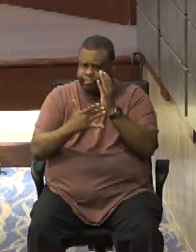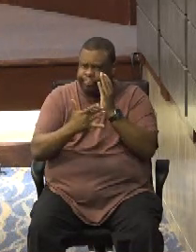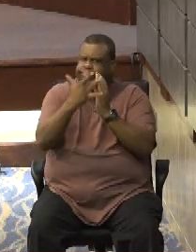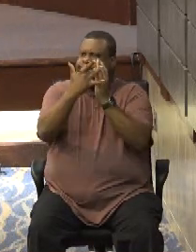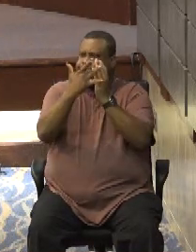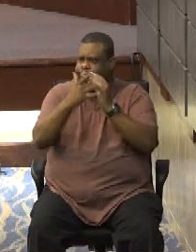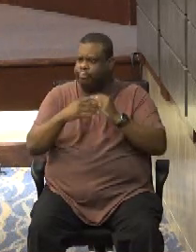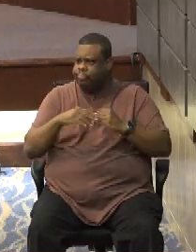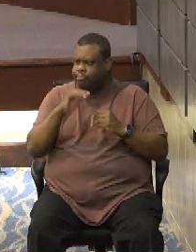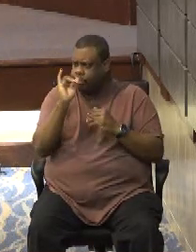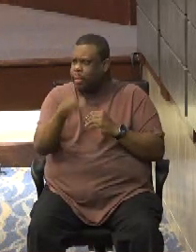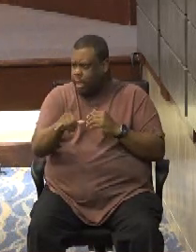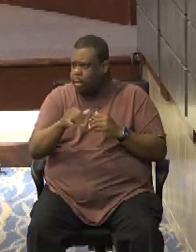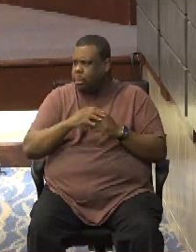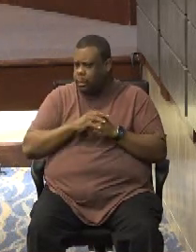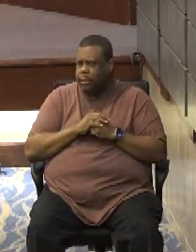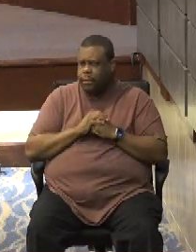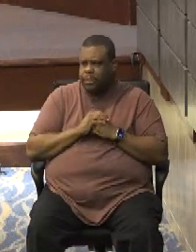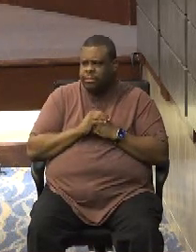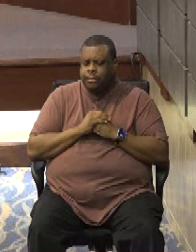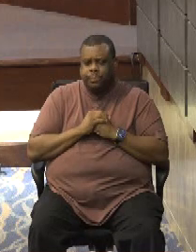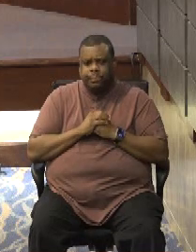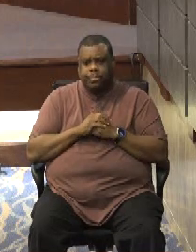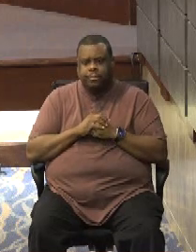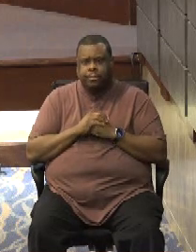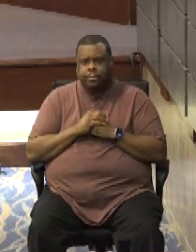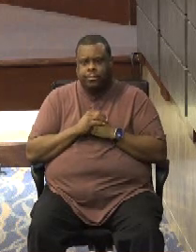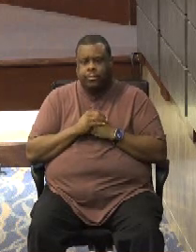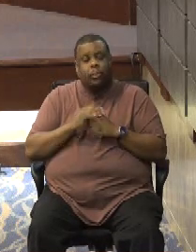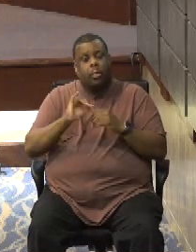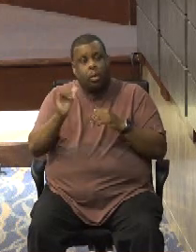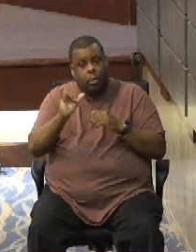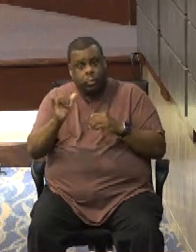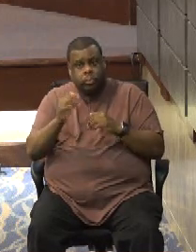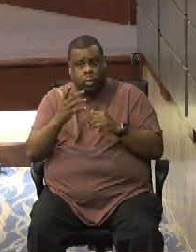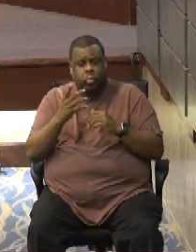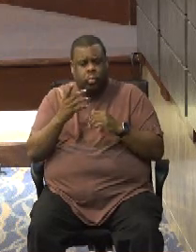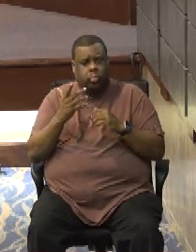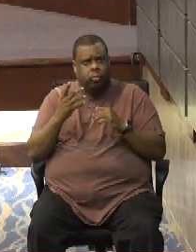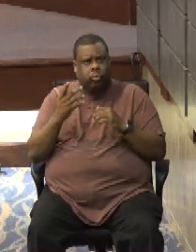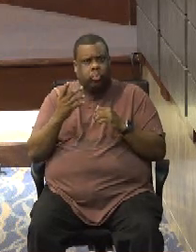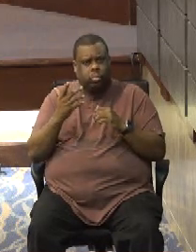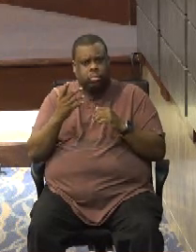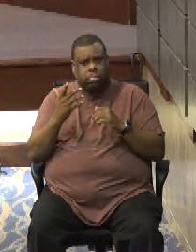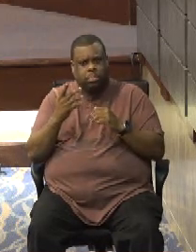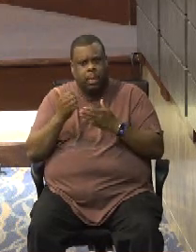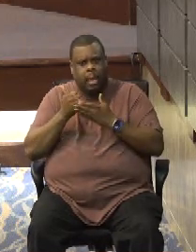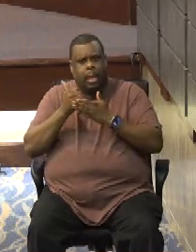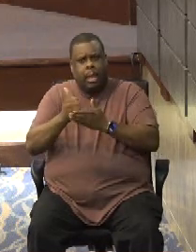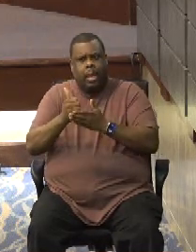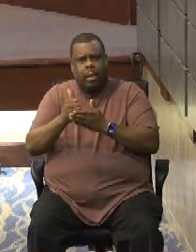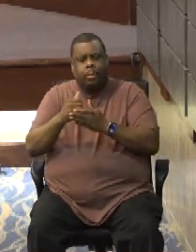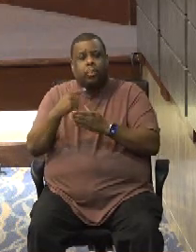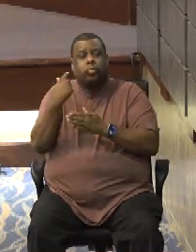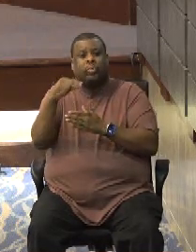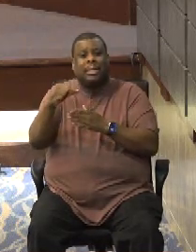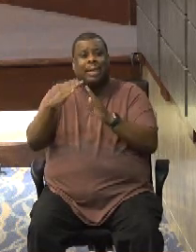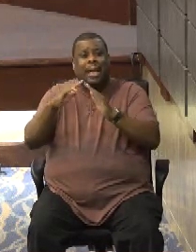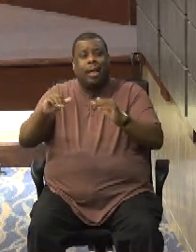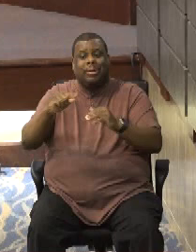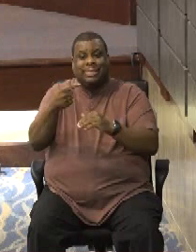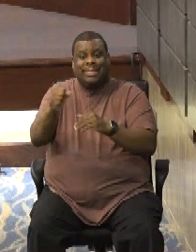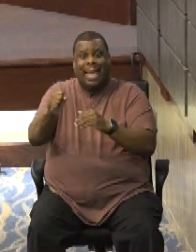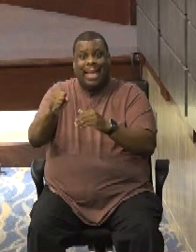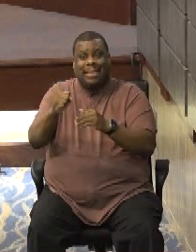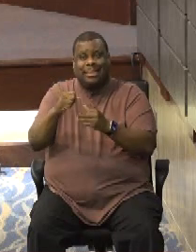city's goal, as you know, and it would also, from that angle, cut greenhouse gas emissions of the city.